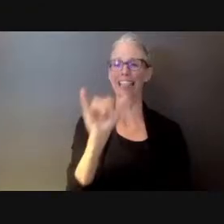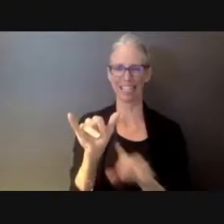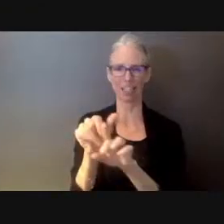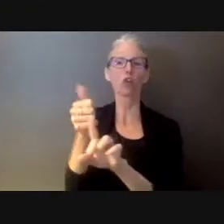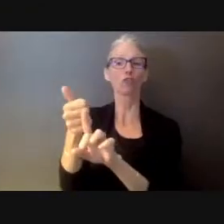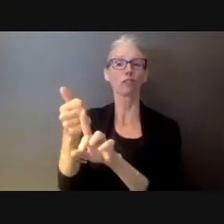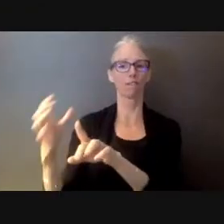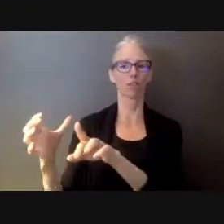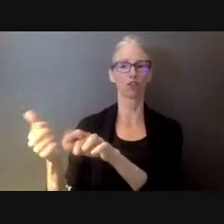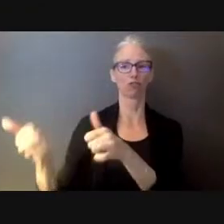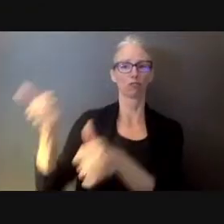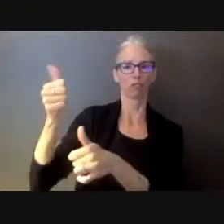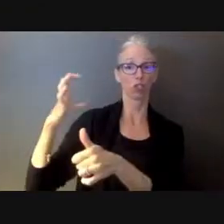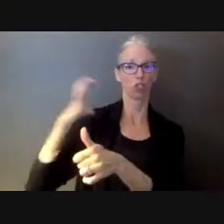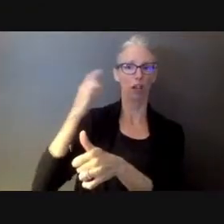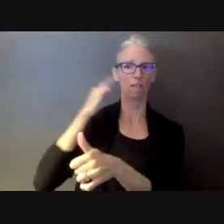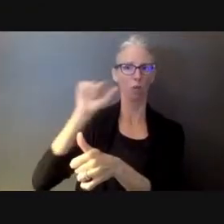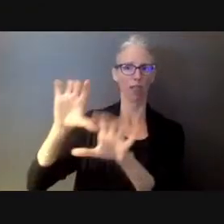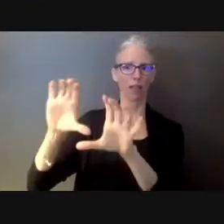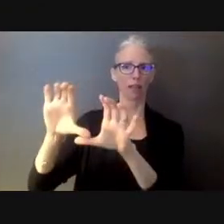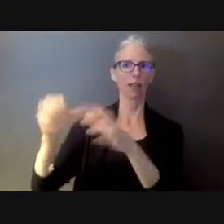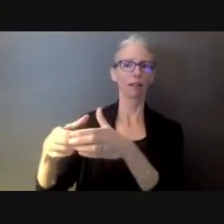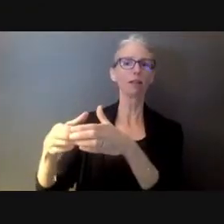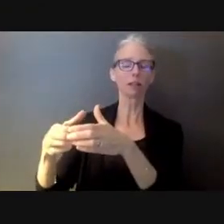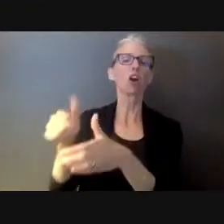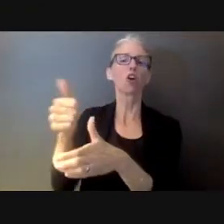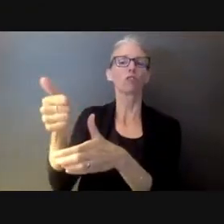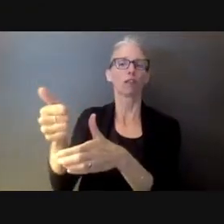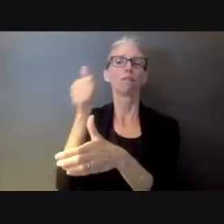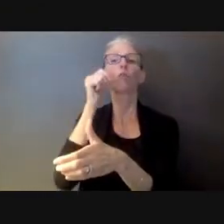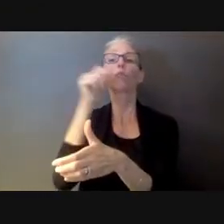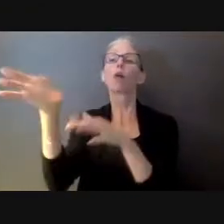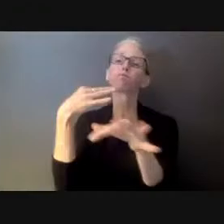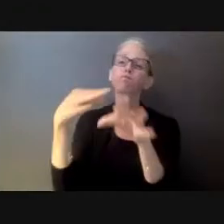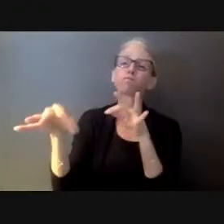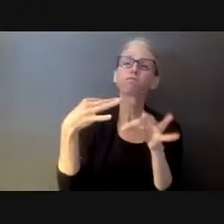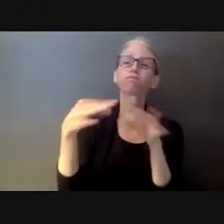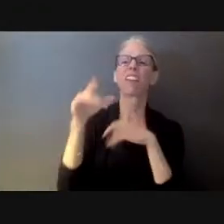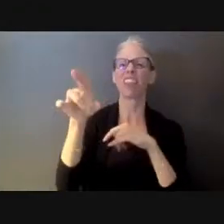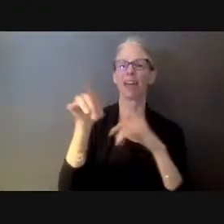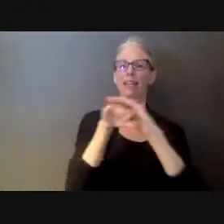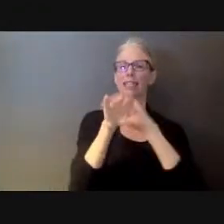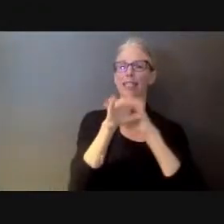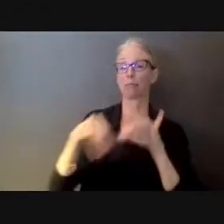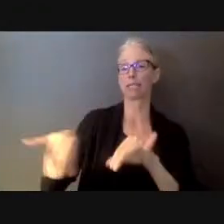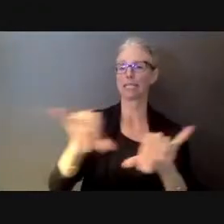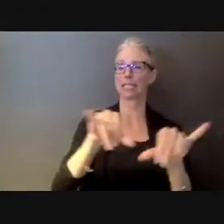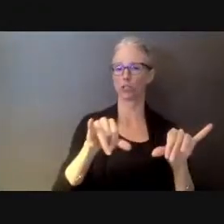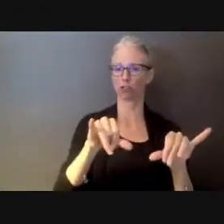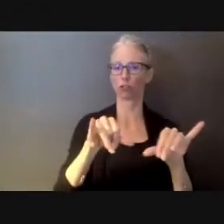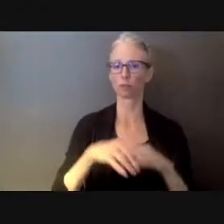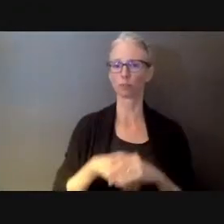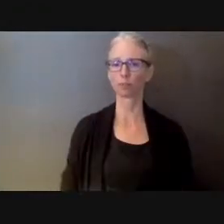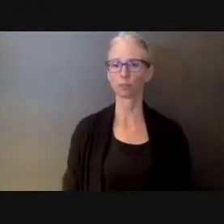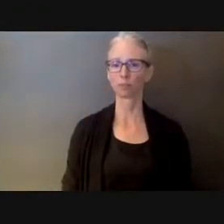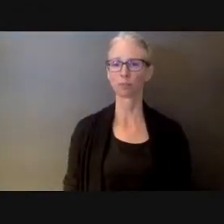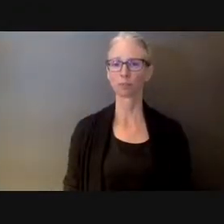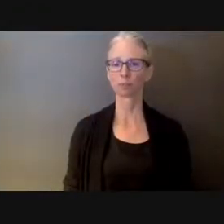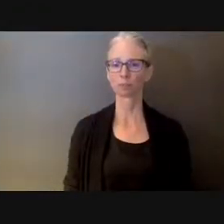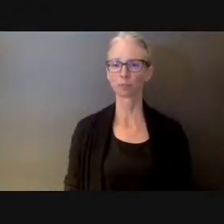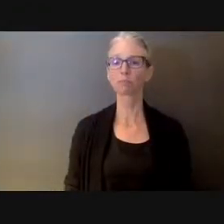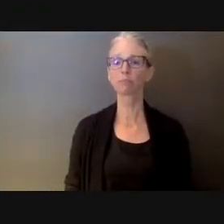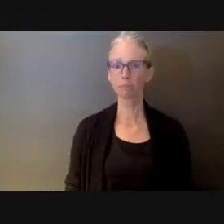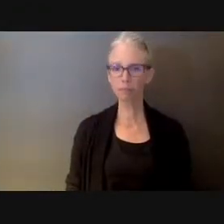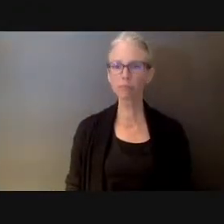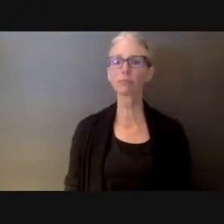today to talk more about that standard. The really exciting part of this is that standard